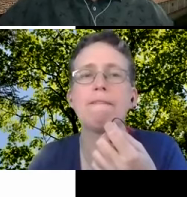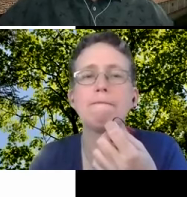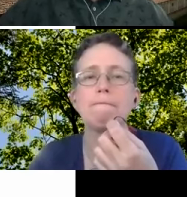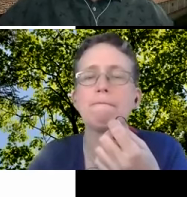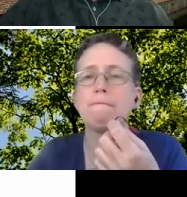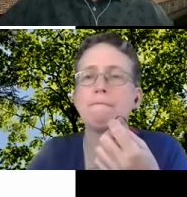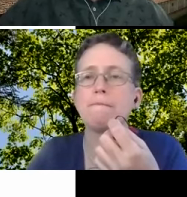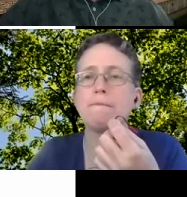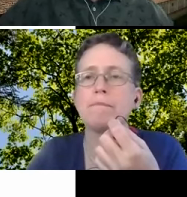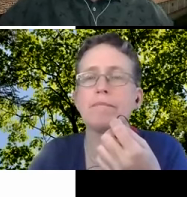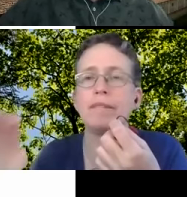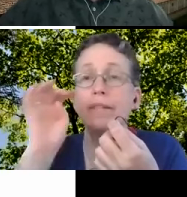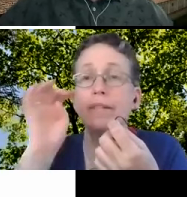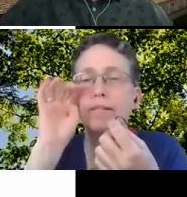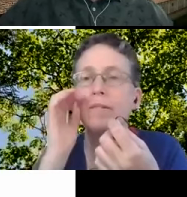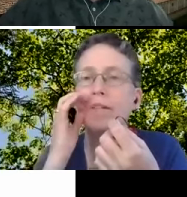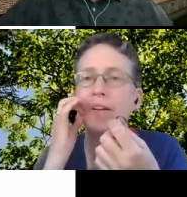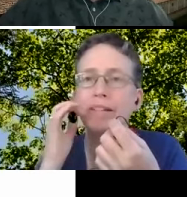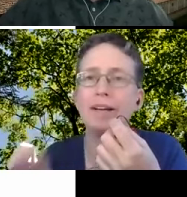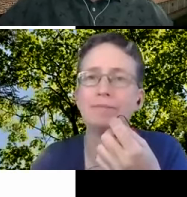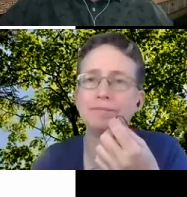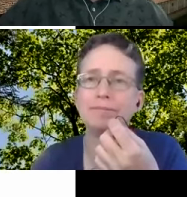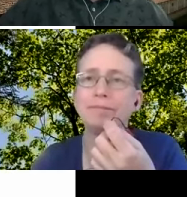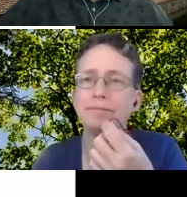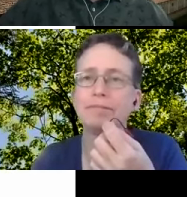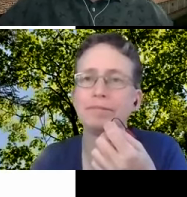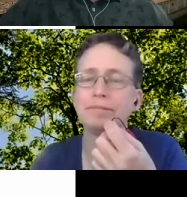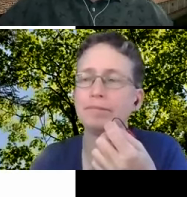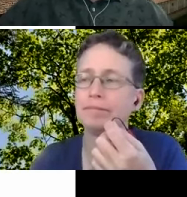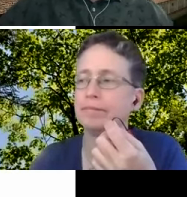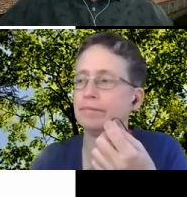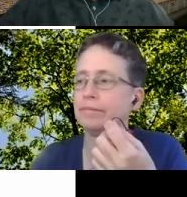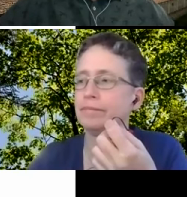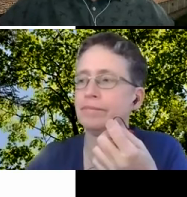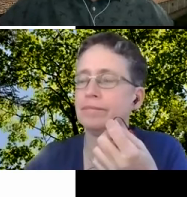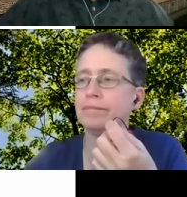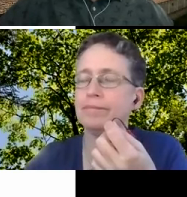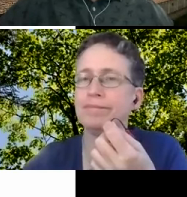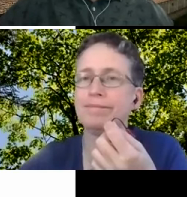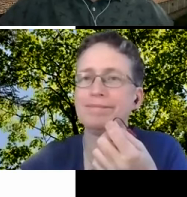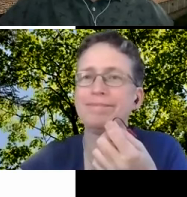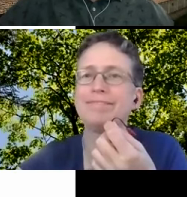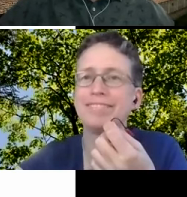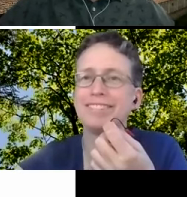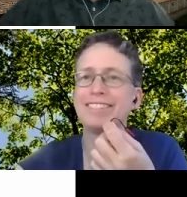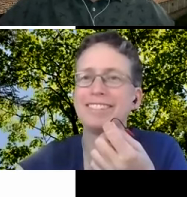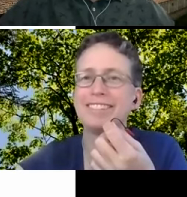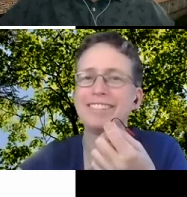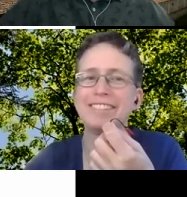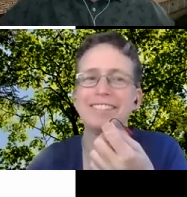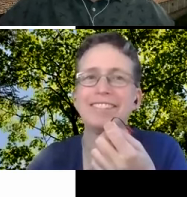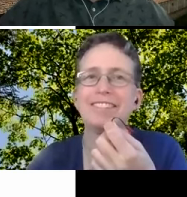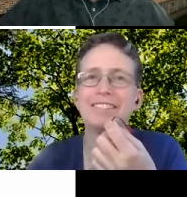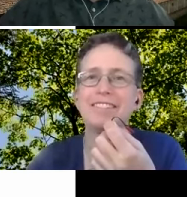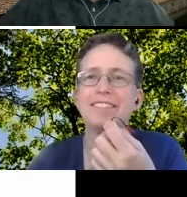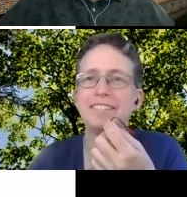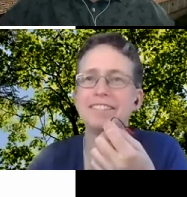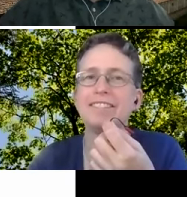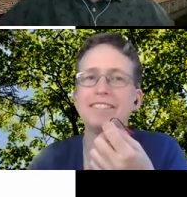you saying when you mean city too, because I know that I've heard peewees and house wrens and those sorts of things in the